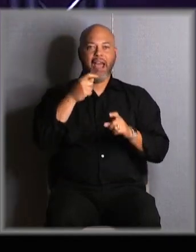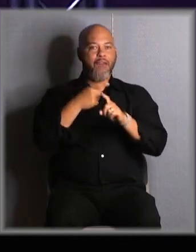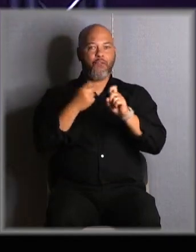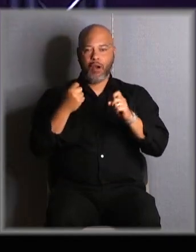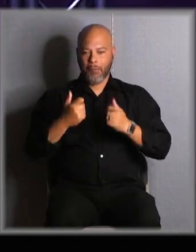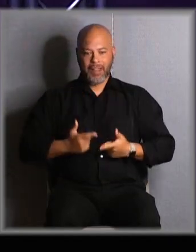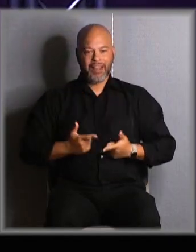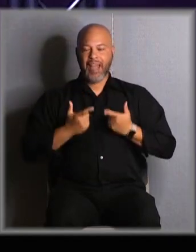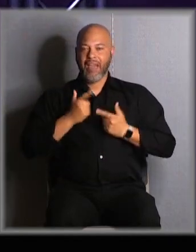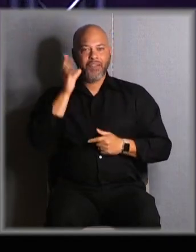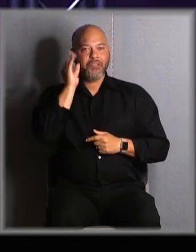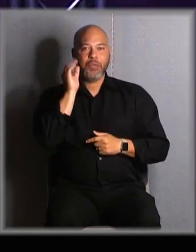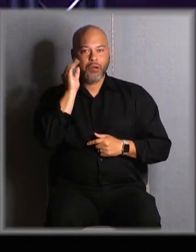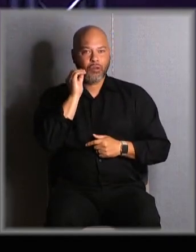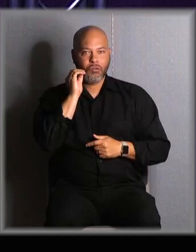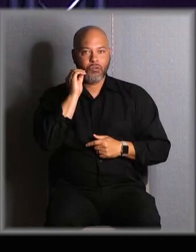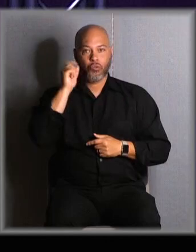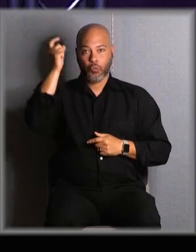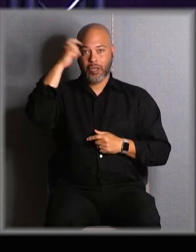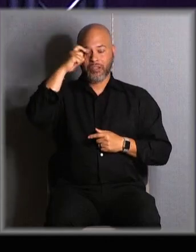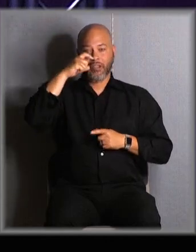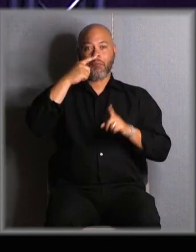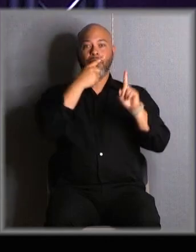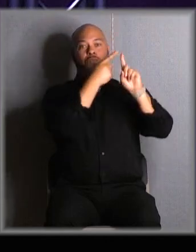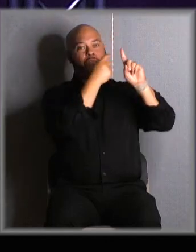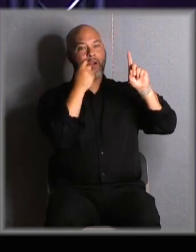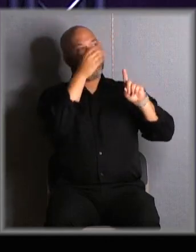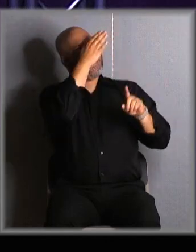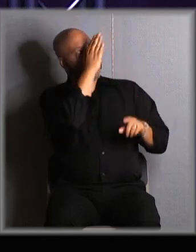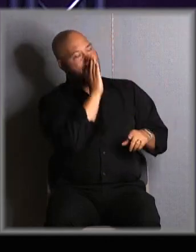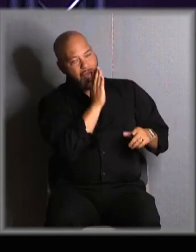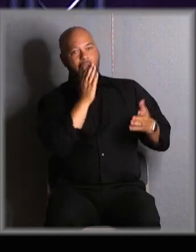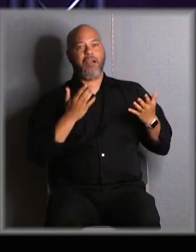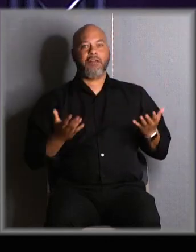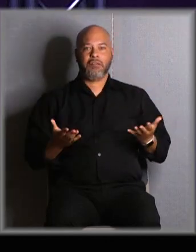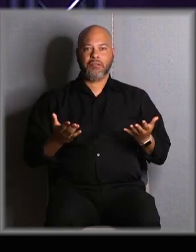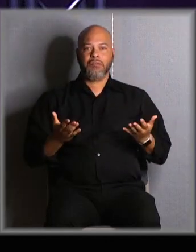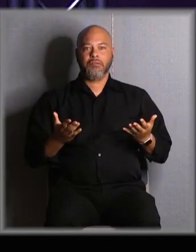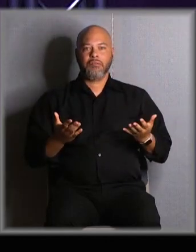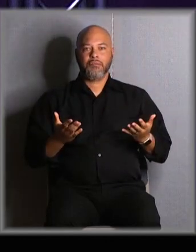life experiences. Wisdom comes from God.